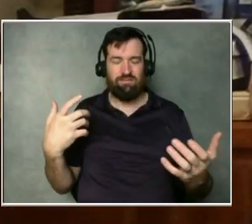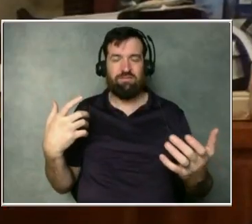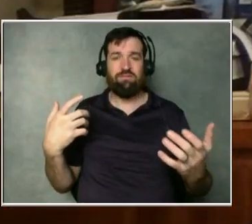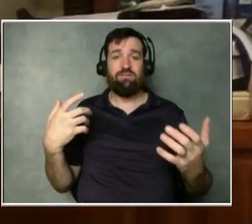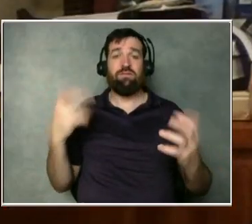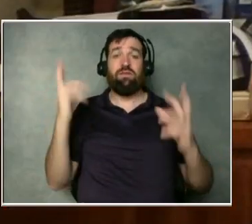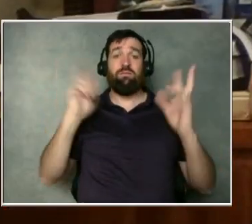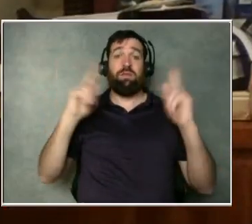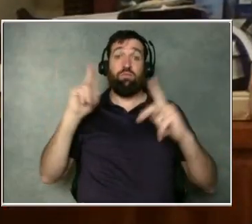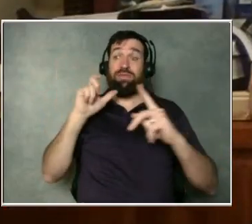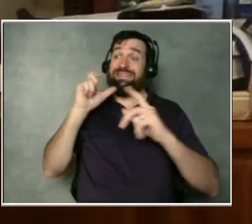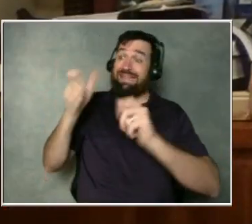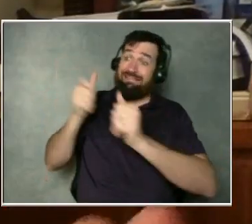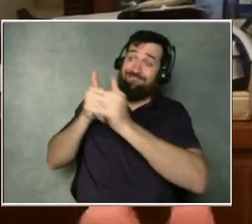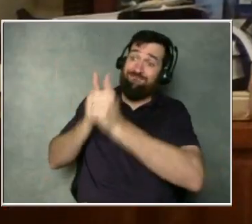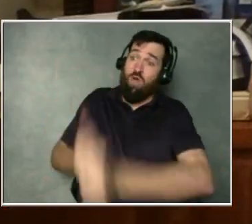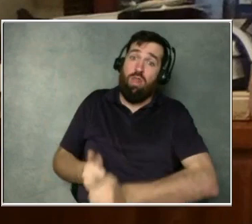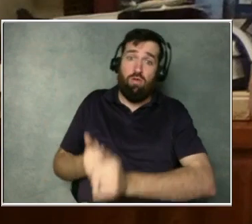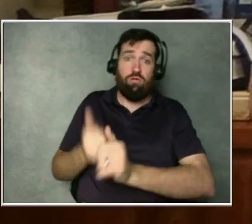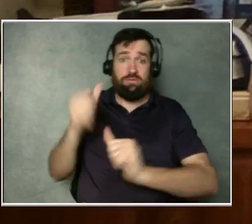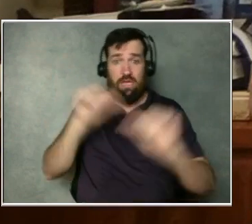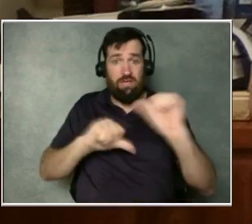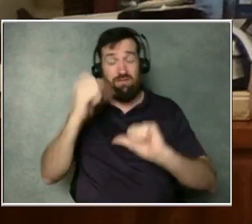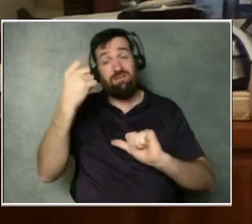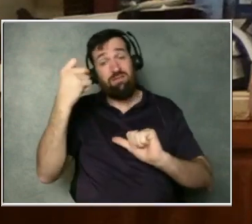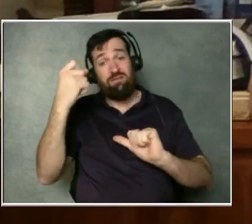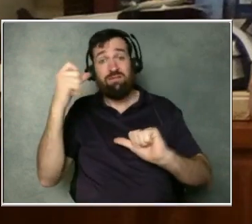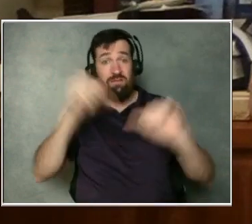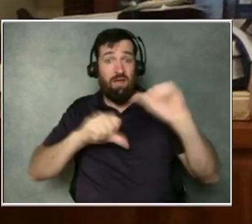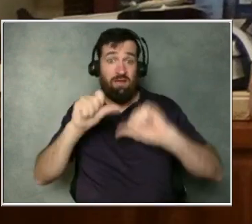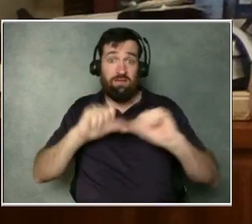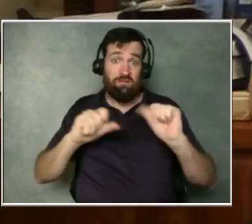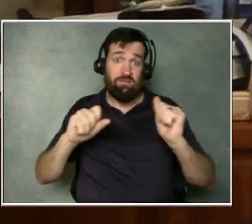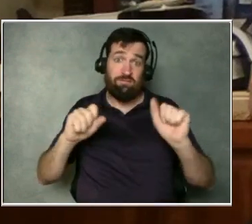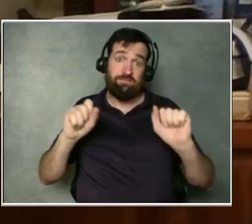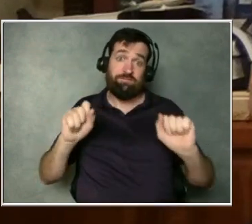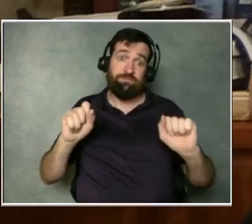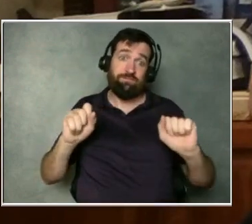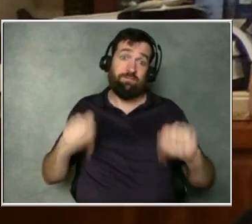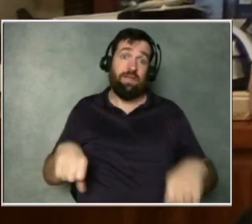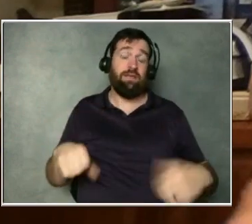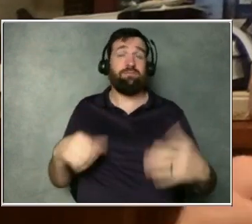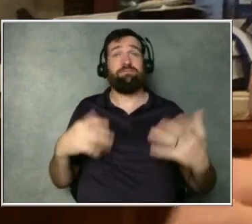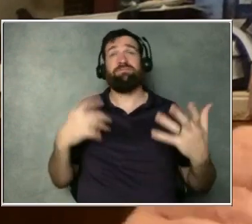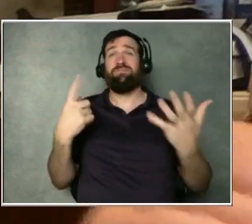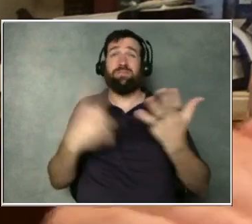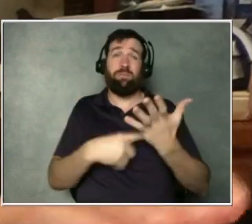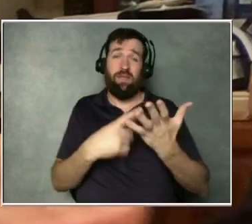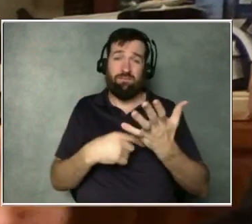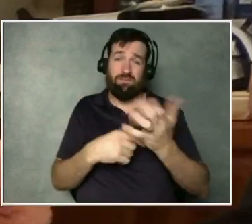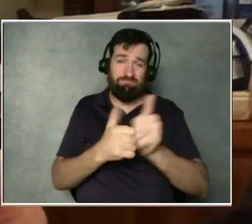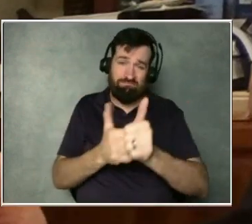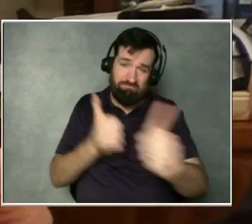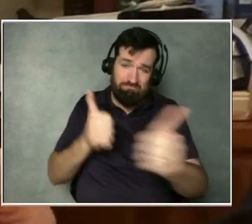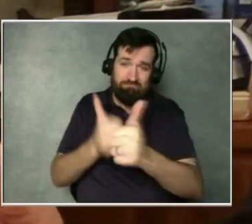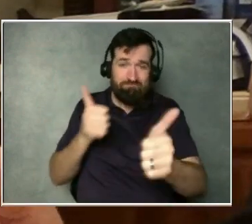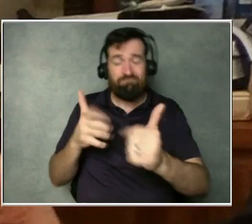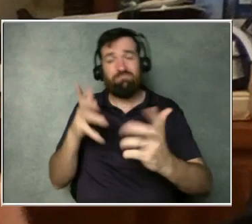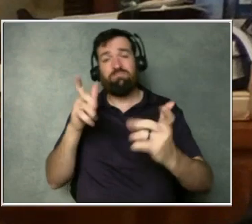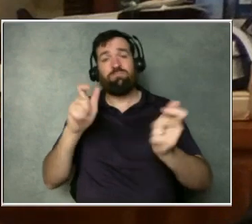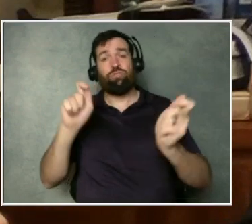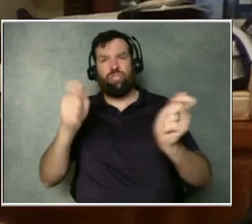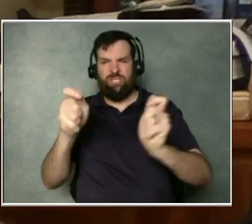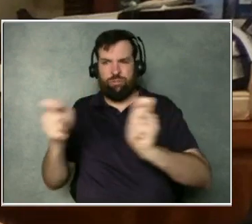didn't follow the science, even though science can be not always up to date with changes that are